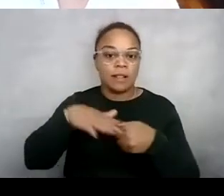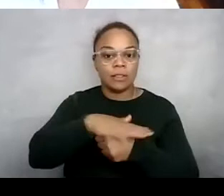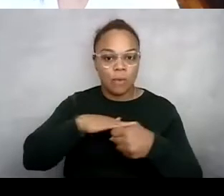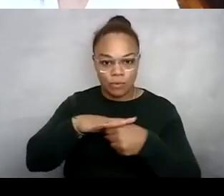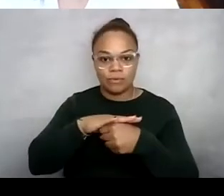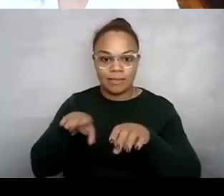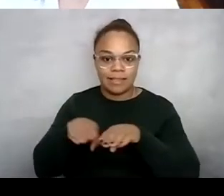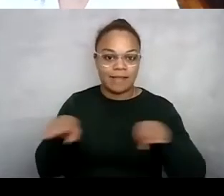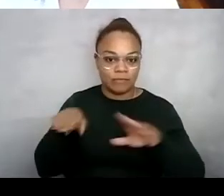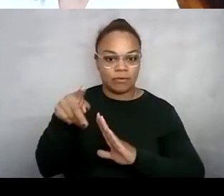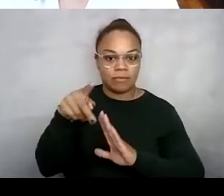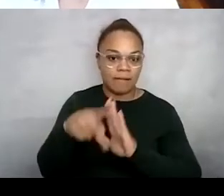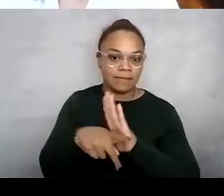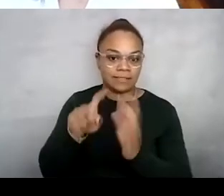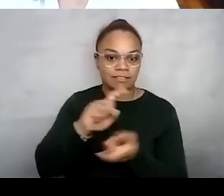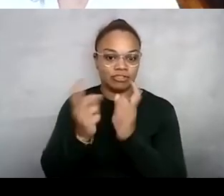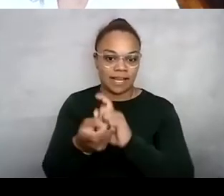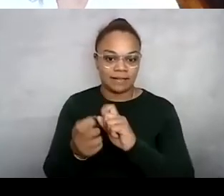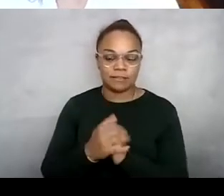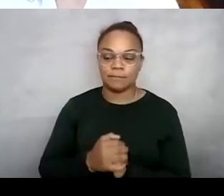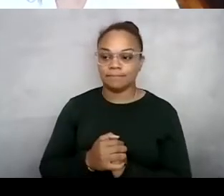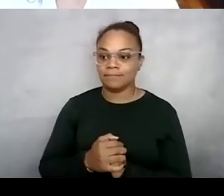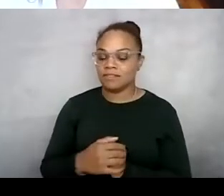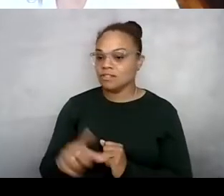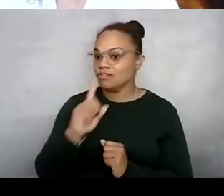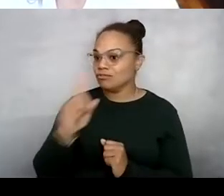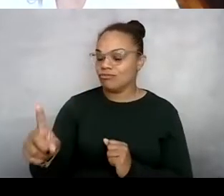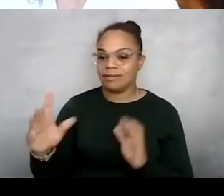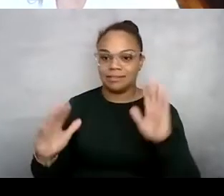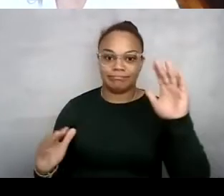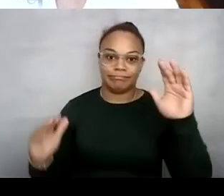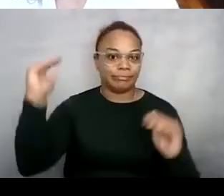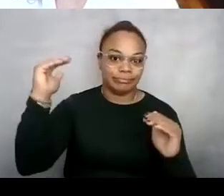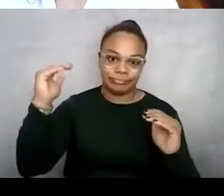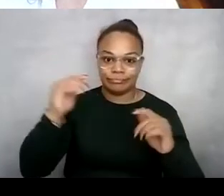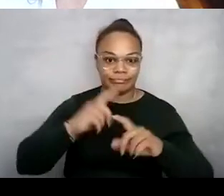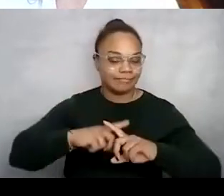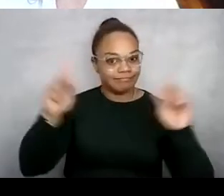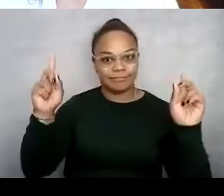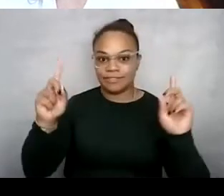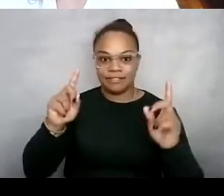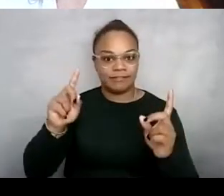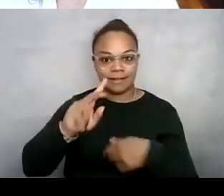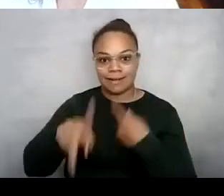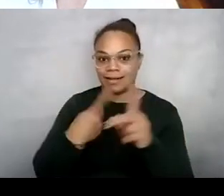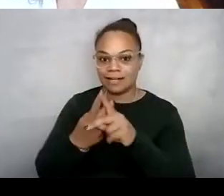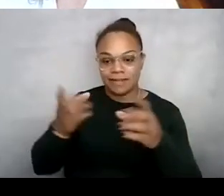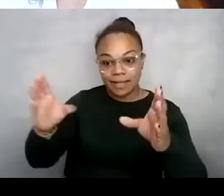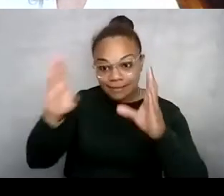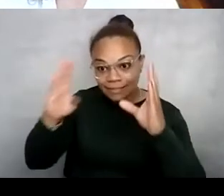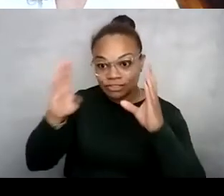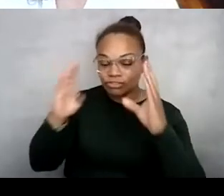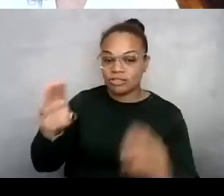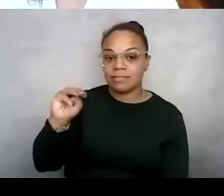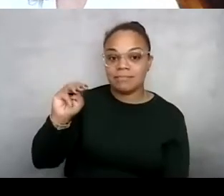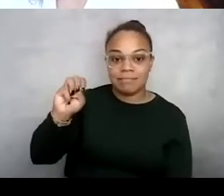And there's a disproportionate amount of attention, media coverage, money that goes into